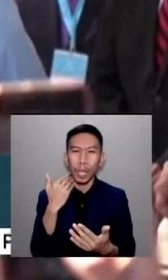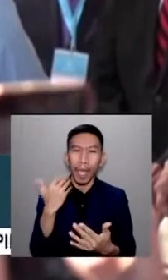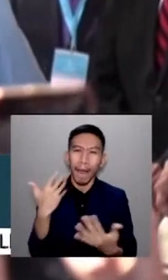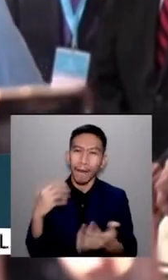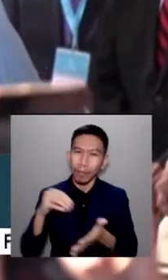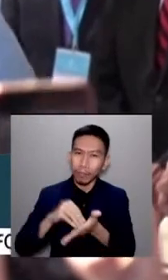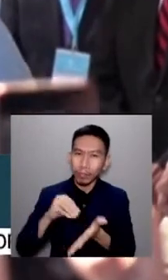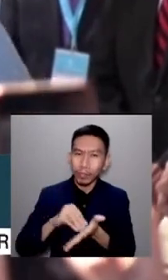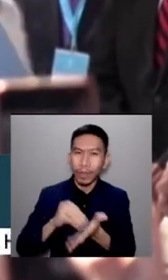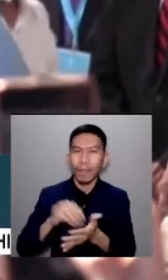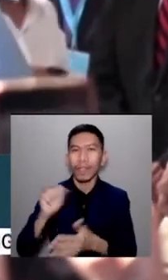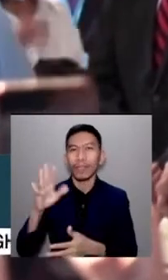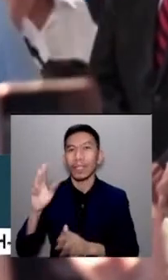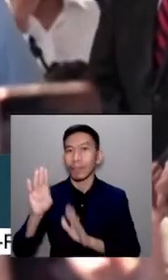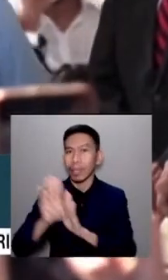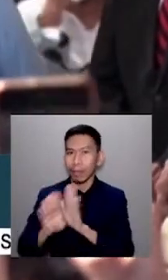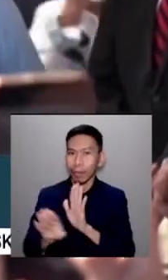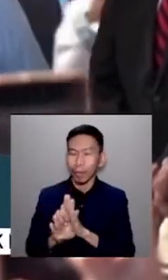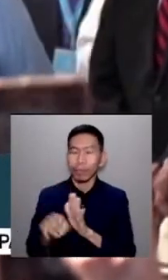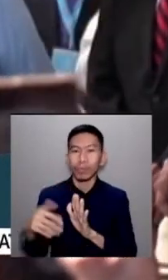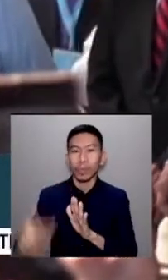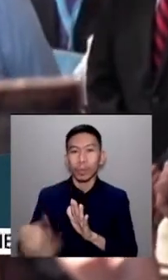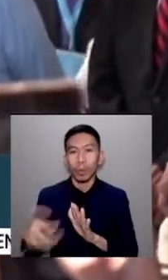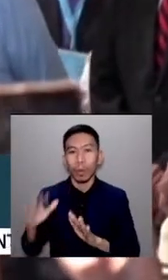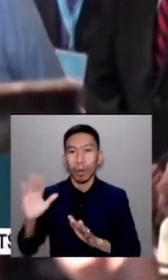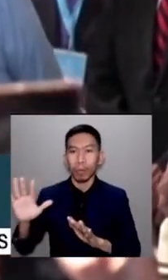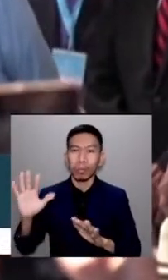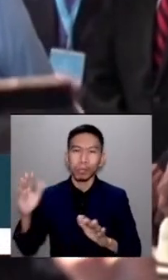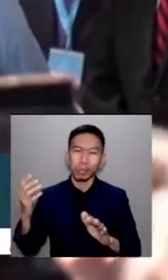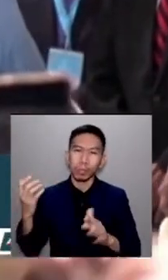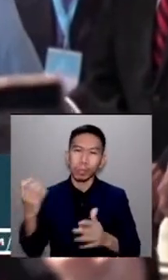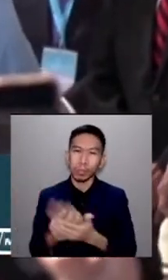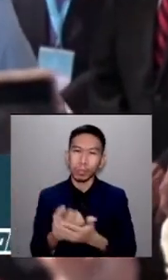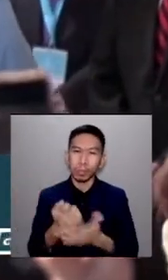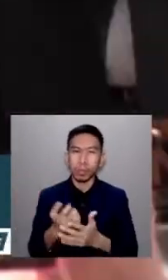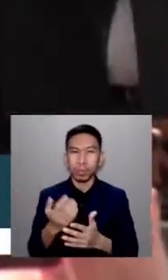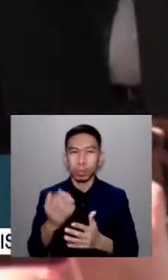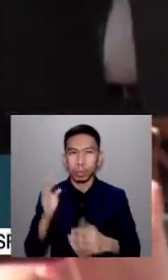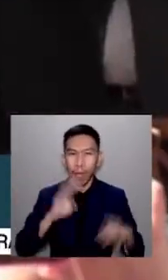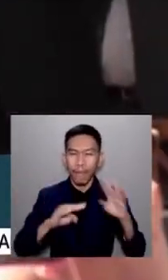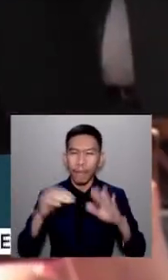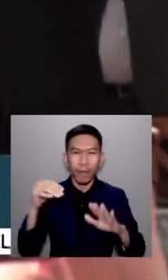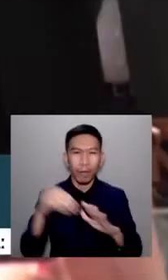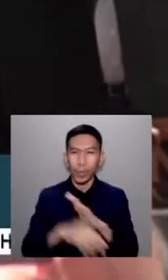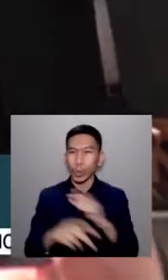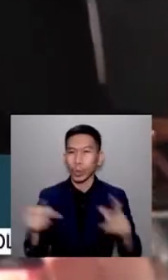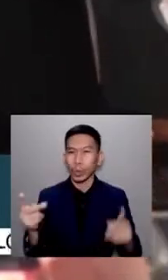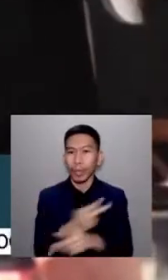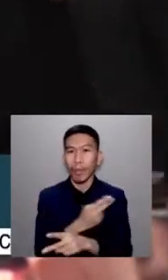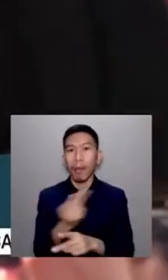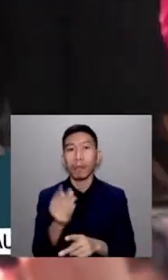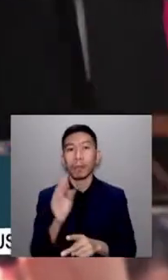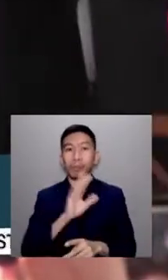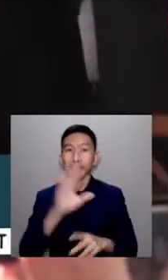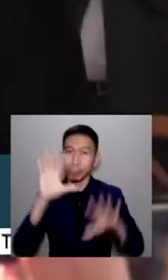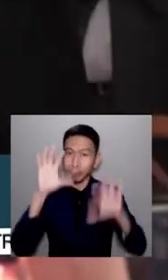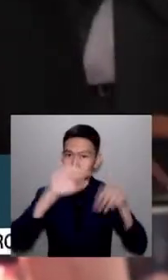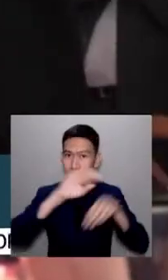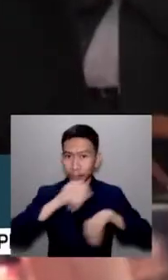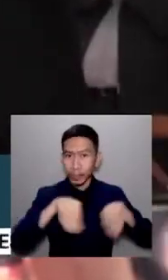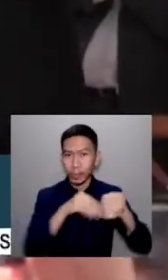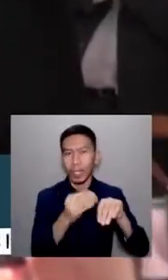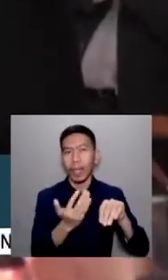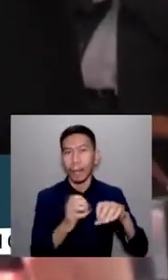billion. Castro vowed to fix the country's unparalleled economic crisis and revealed her plan to establish an anti-corruption